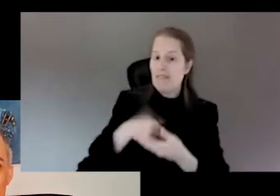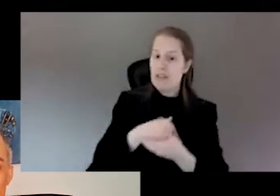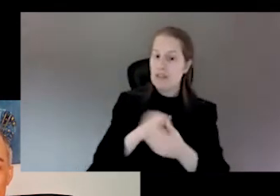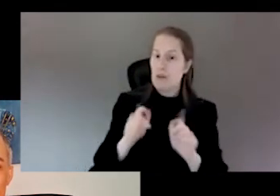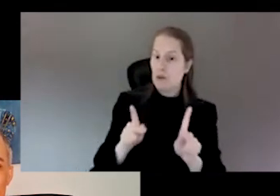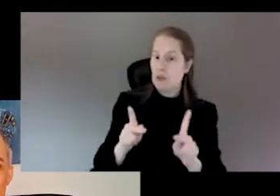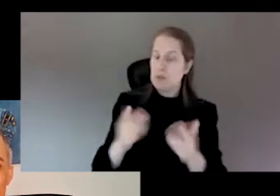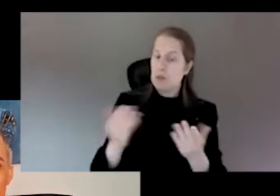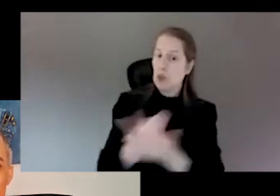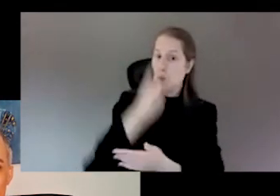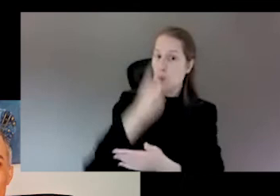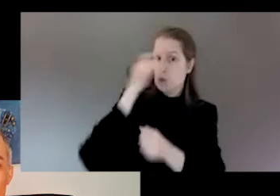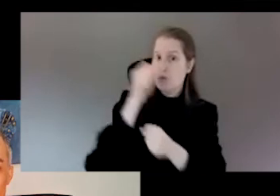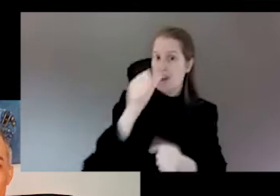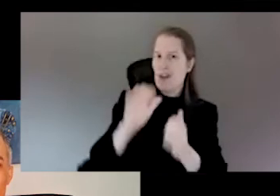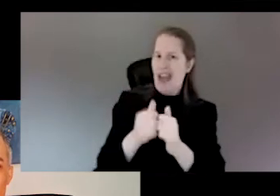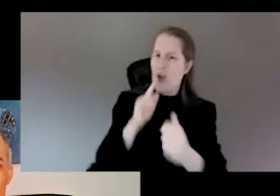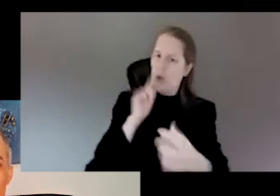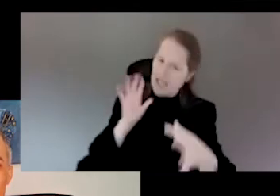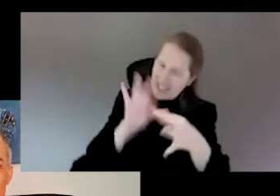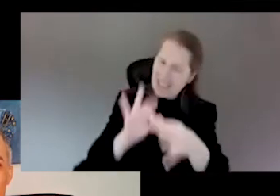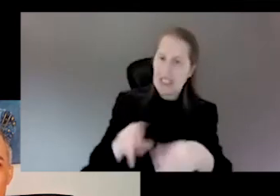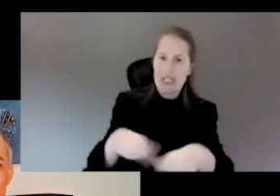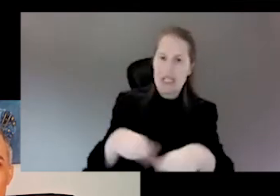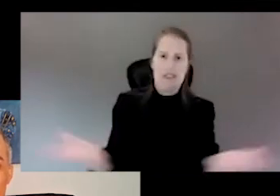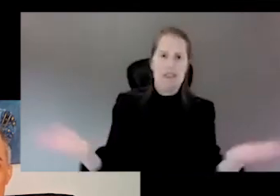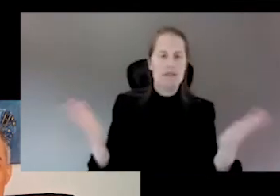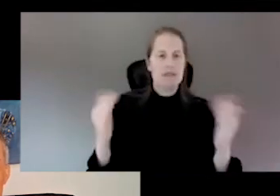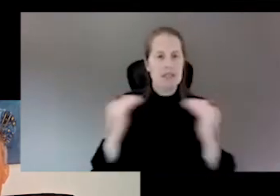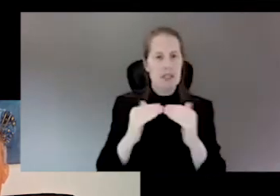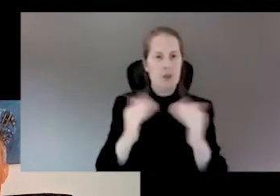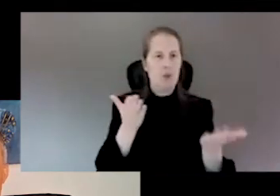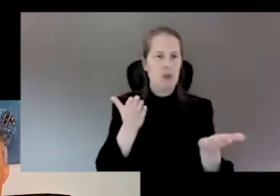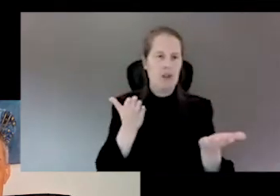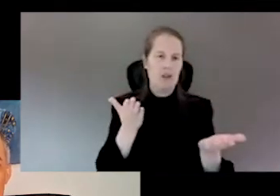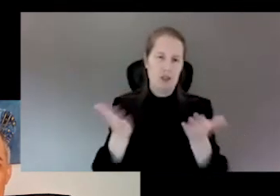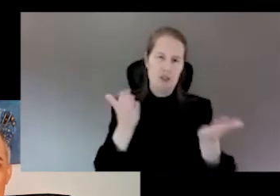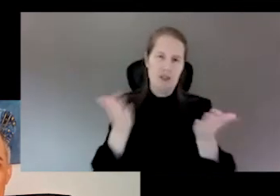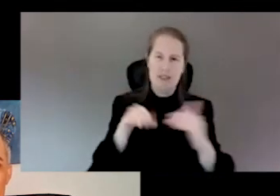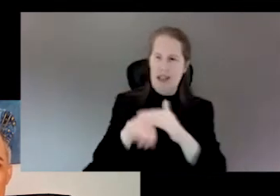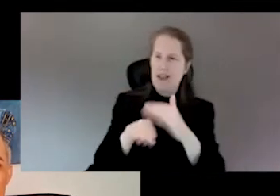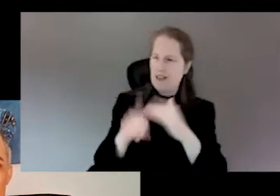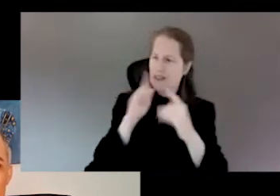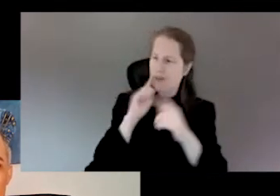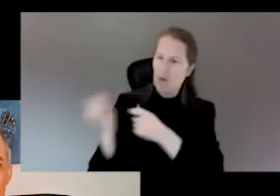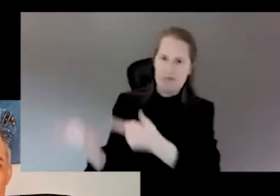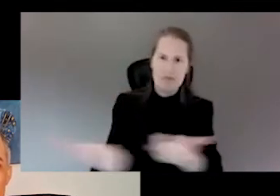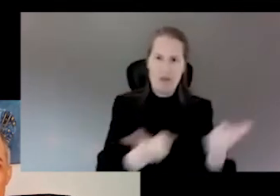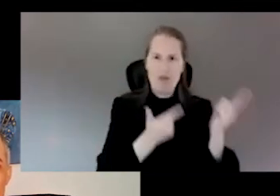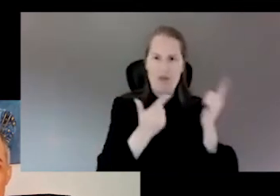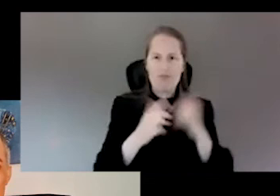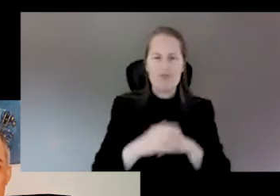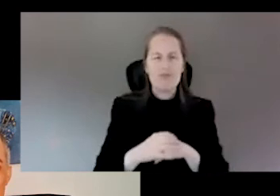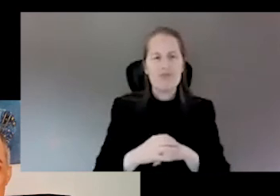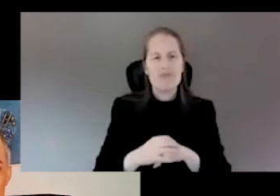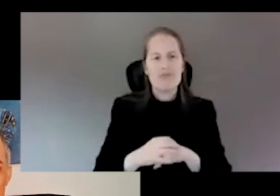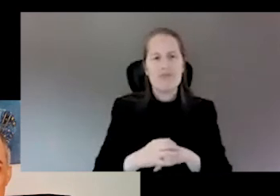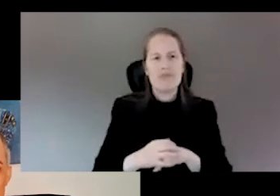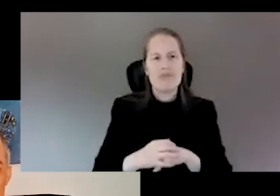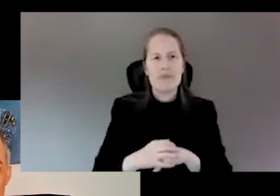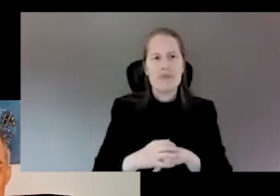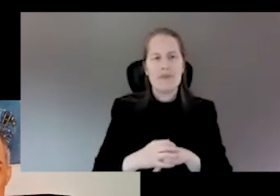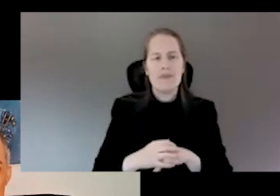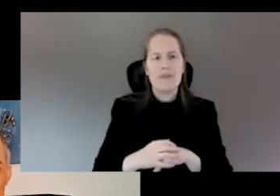reach into communities and provide equal access to care and going about that. I mean, we've done things